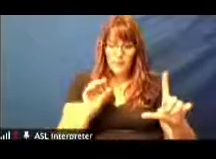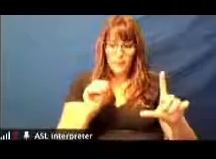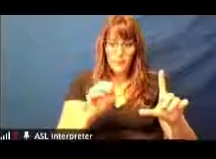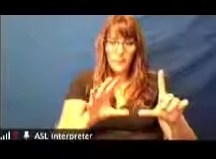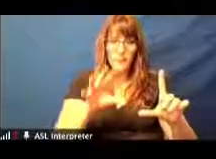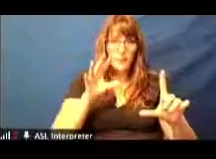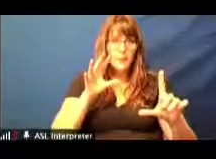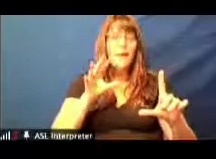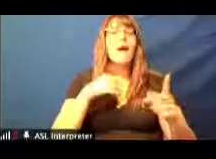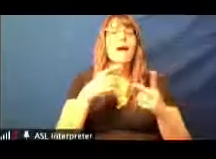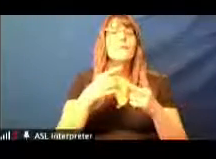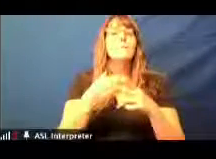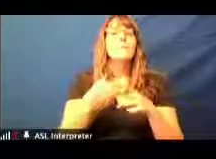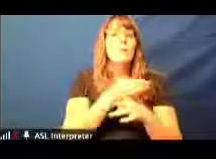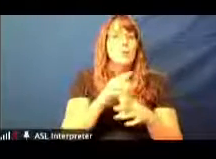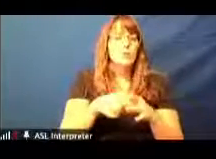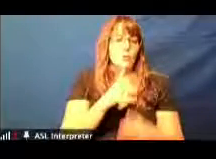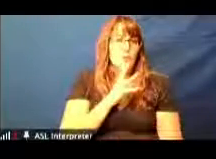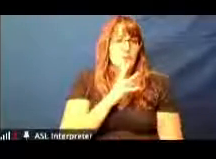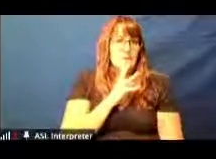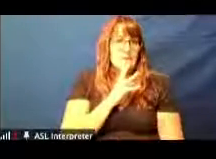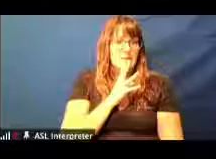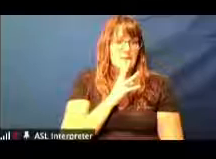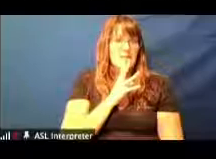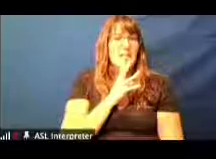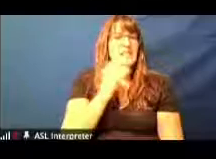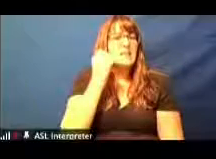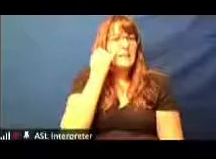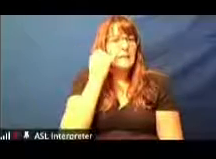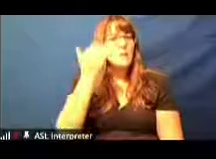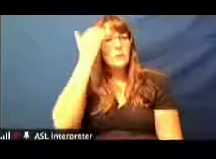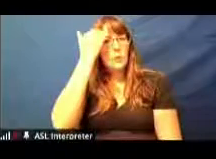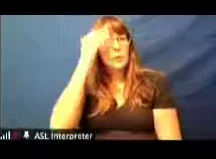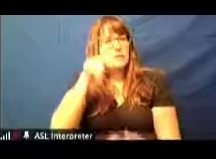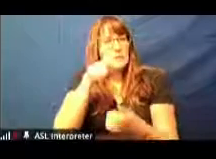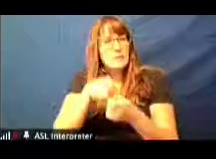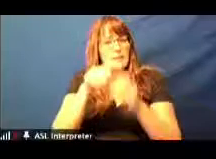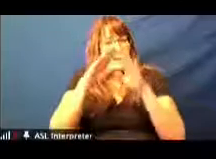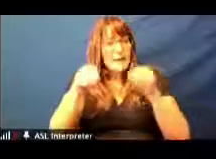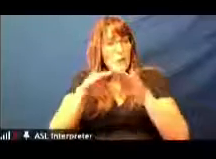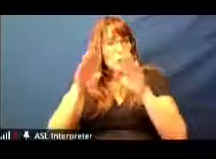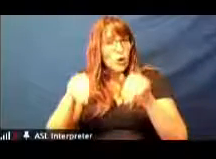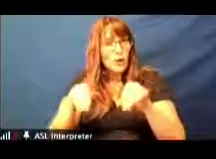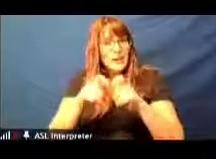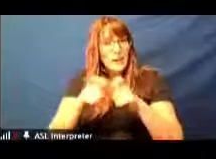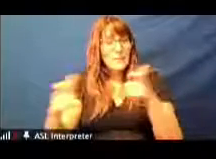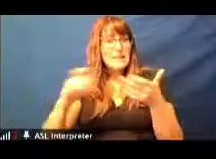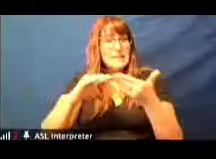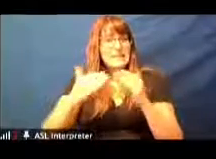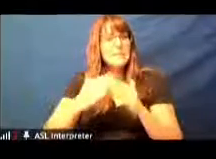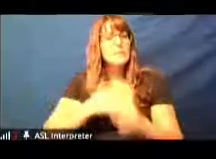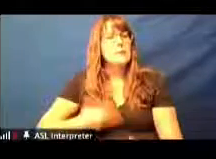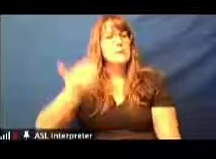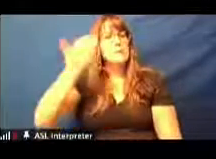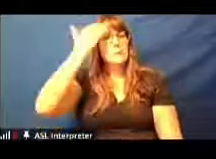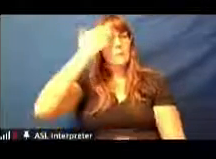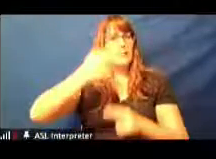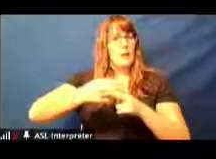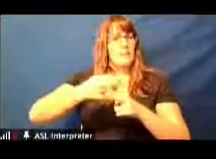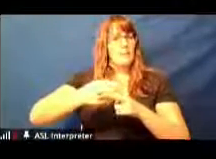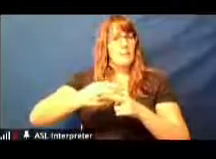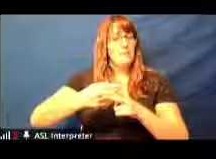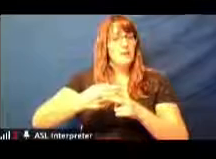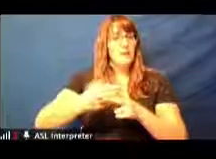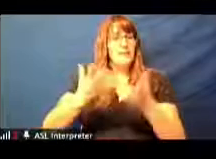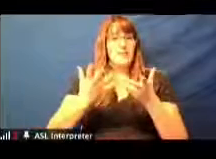your testimony. If you are within a specific neighborhood of a large city, please mention it by name. Once